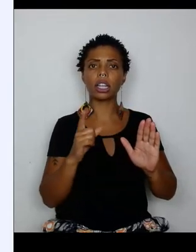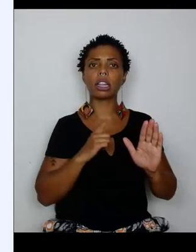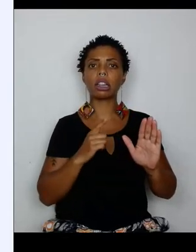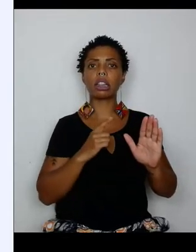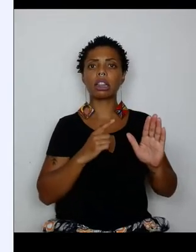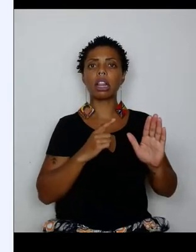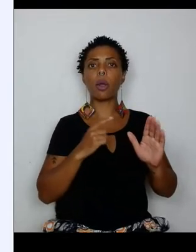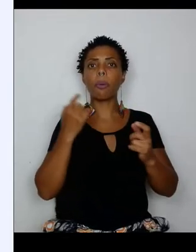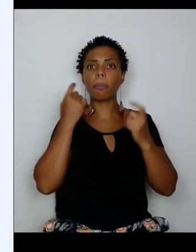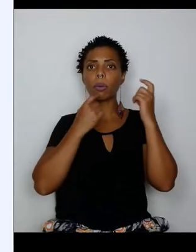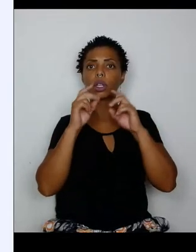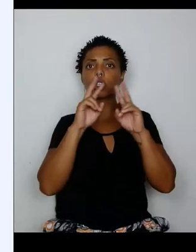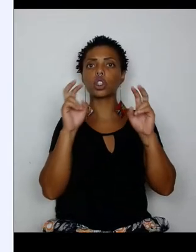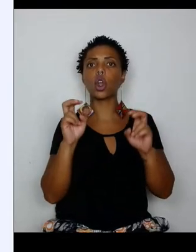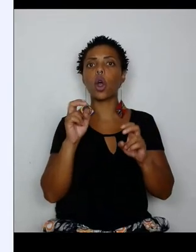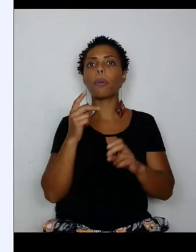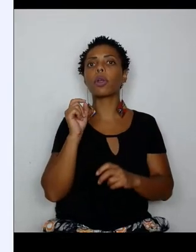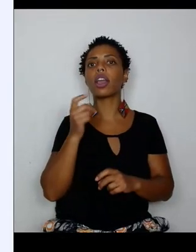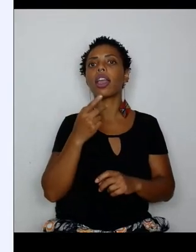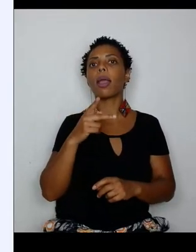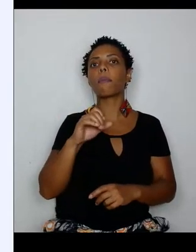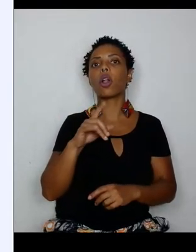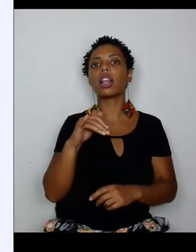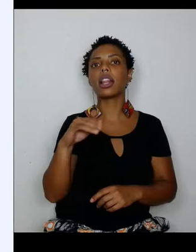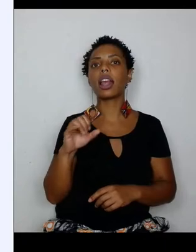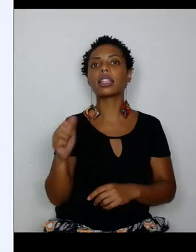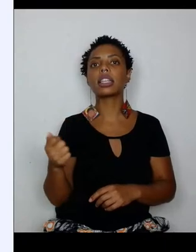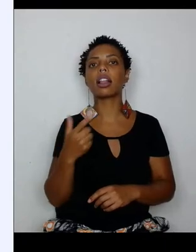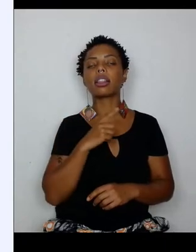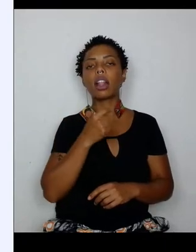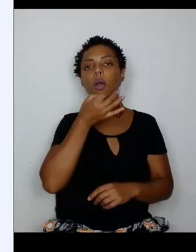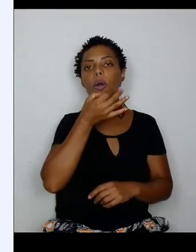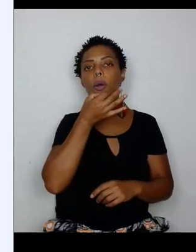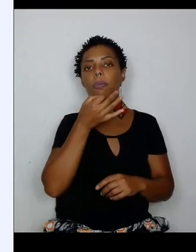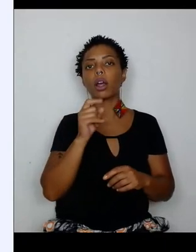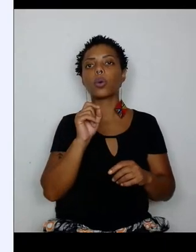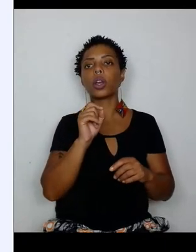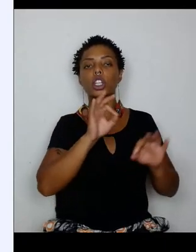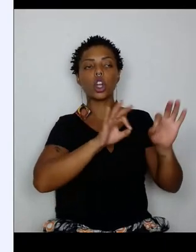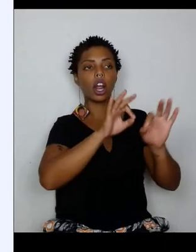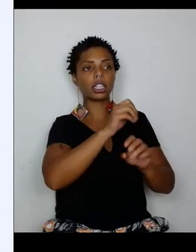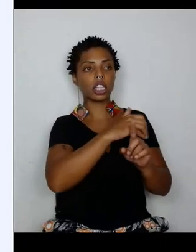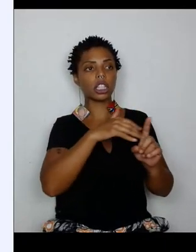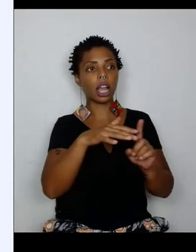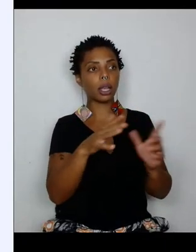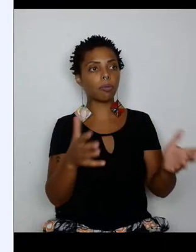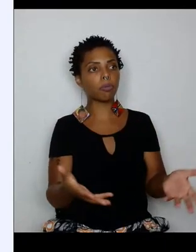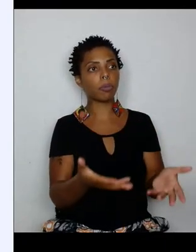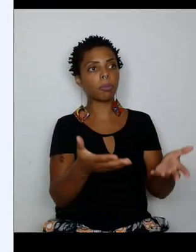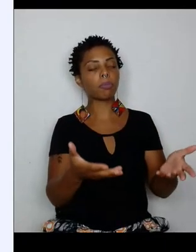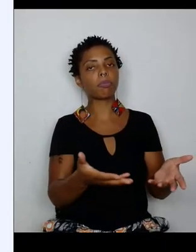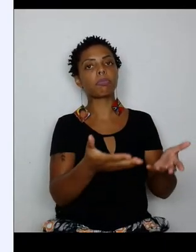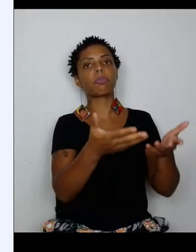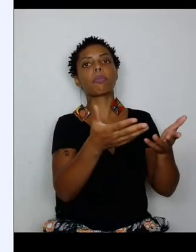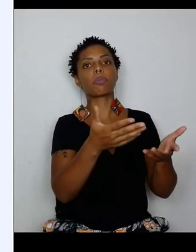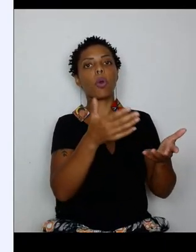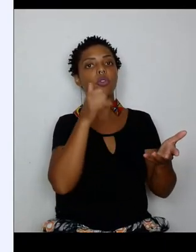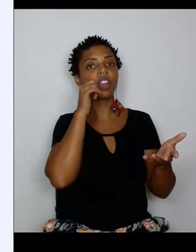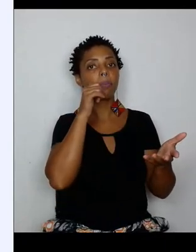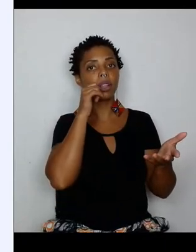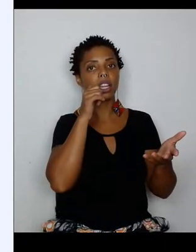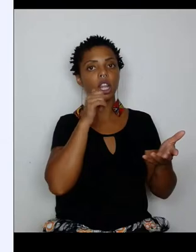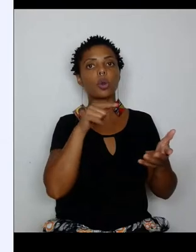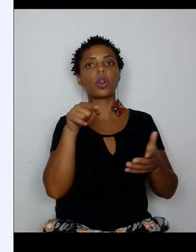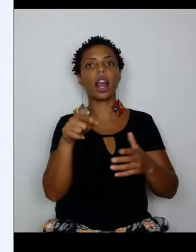forms of social organization that had privileged the female in pre-colonial culture these concerns present